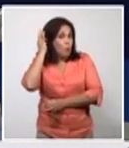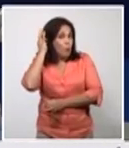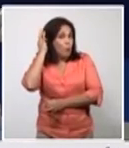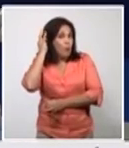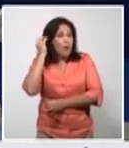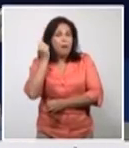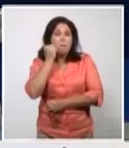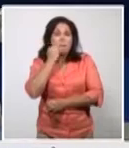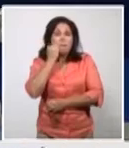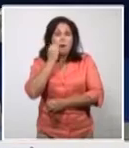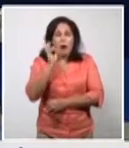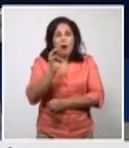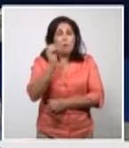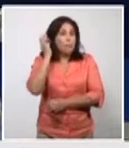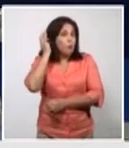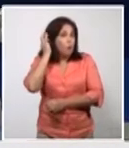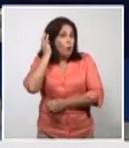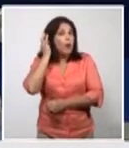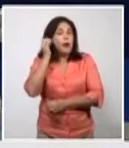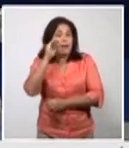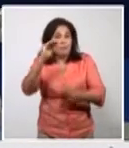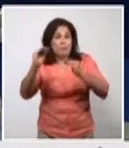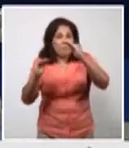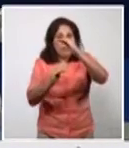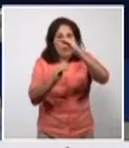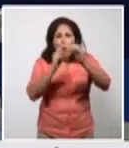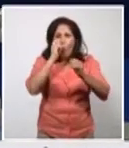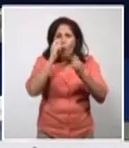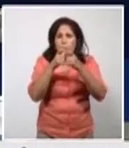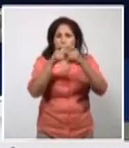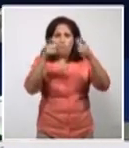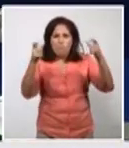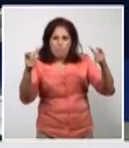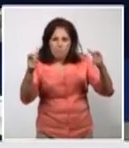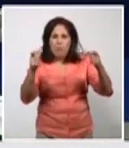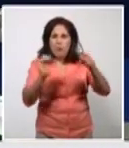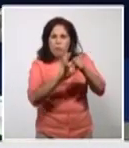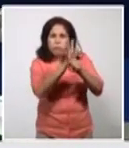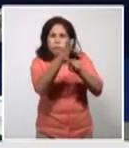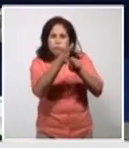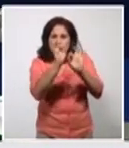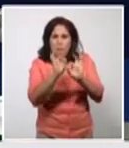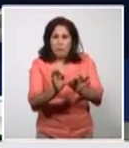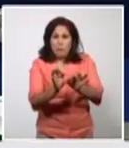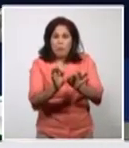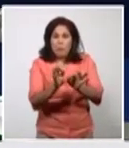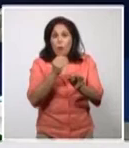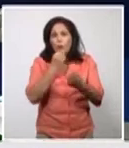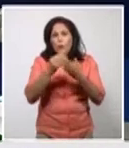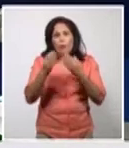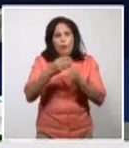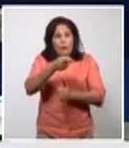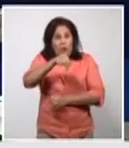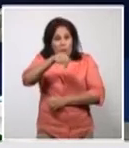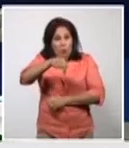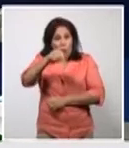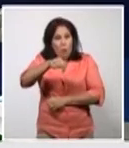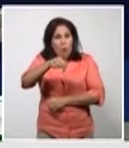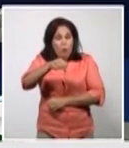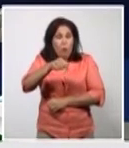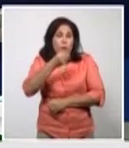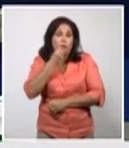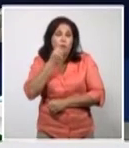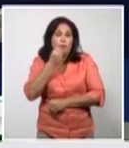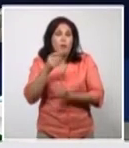of 910. Women are still fewer than men in terms of the cumulative total. Male cases were